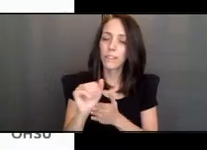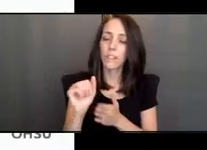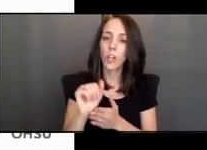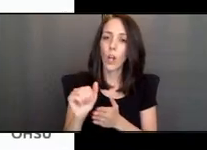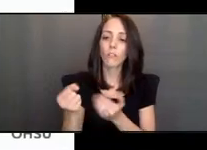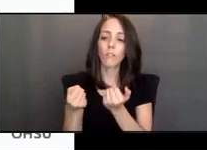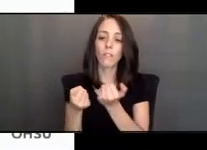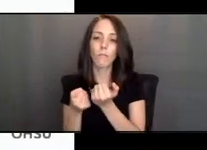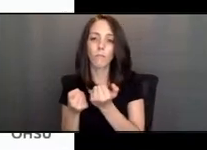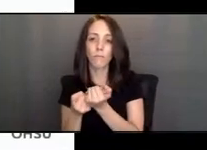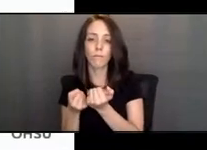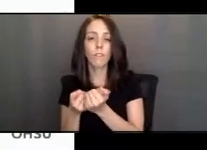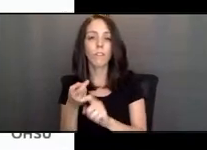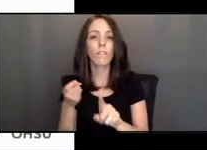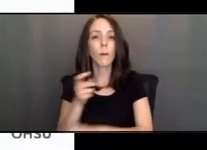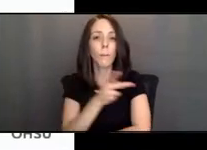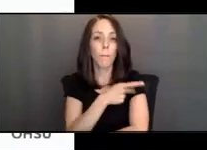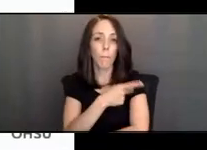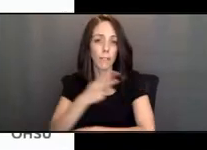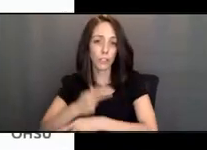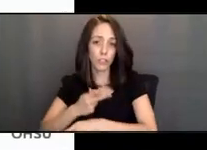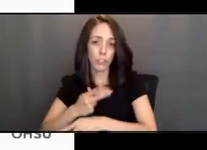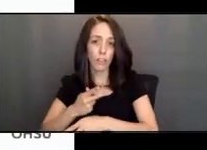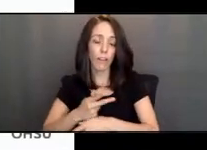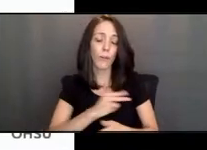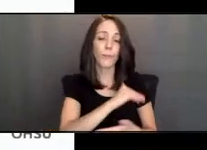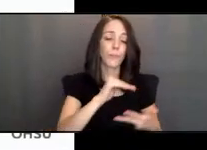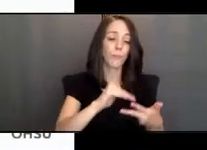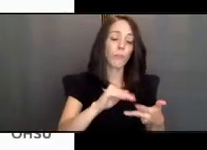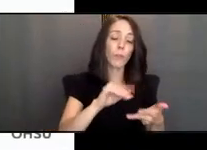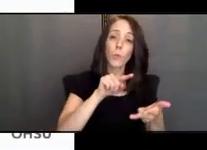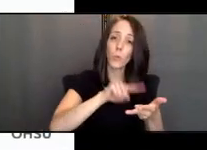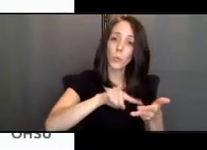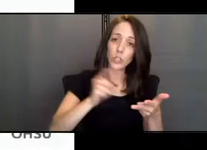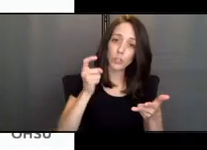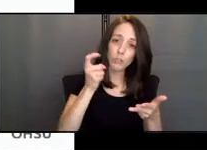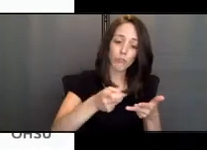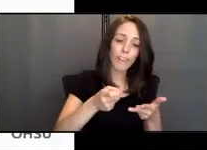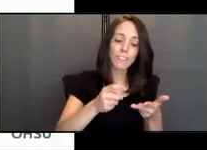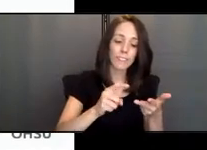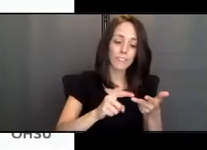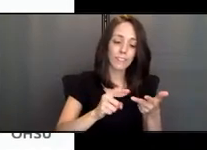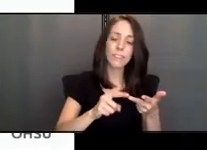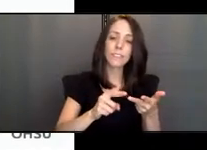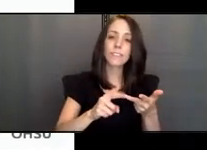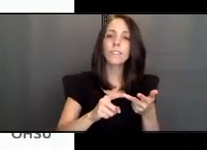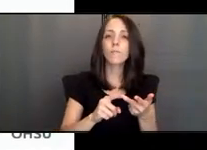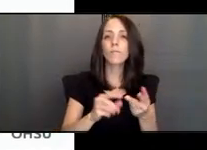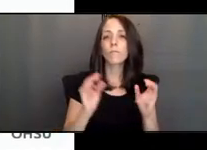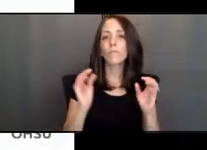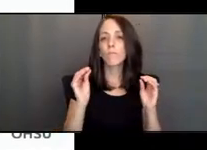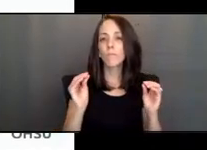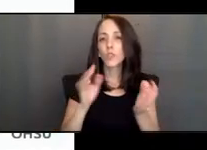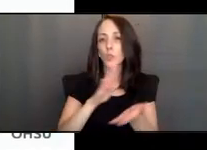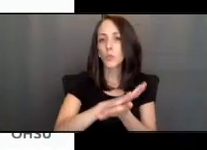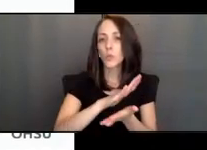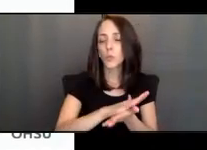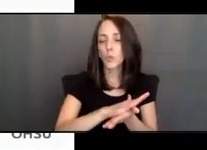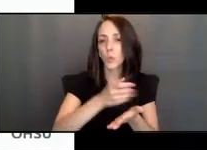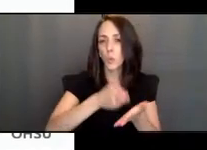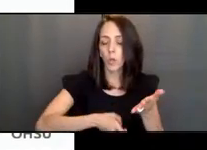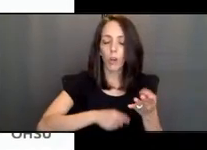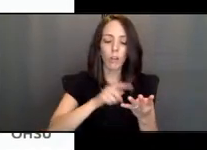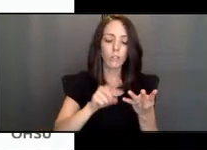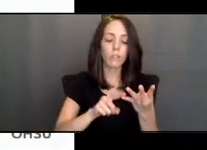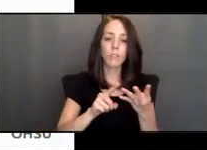revenues, followed by research grants and gifts, tuition and state appropriations, and IGT funding for research